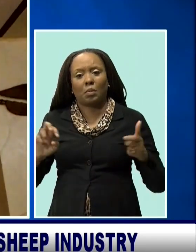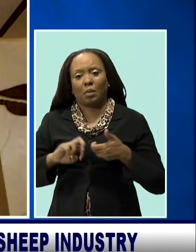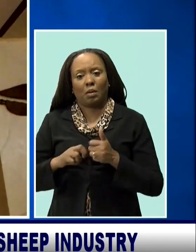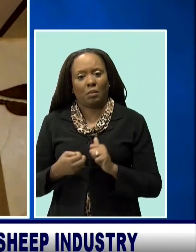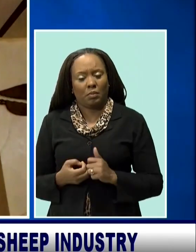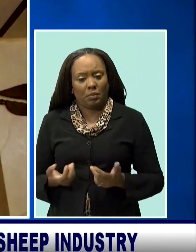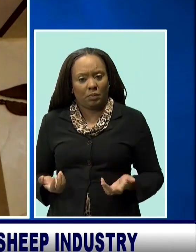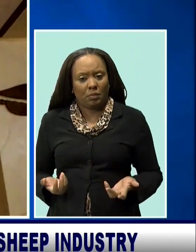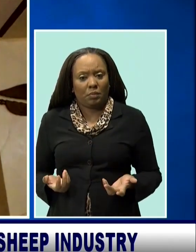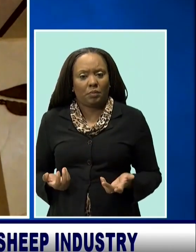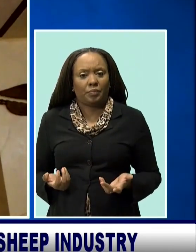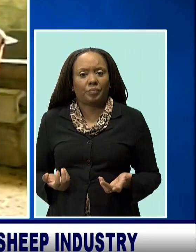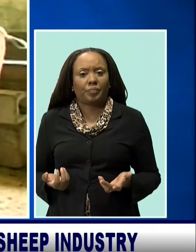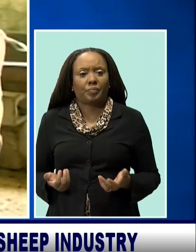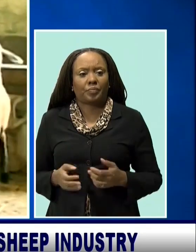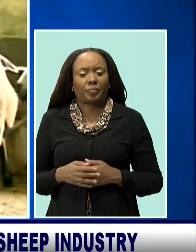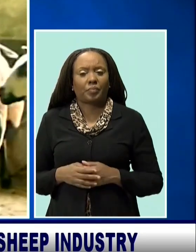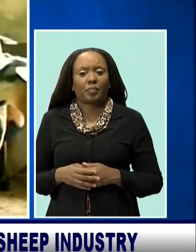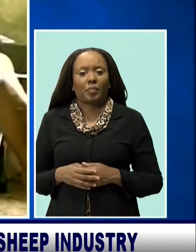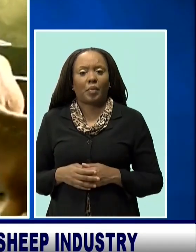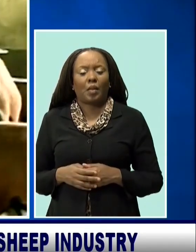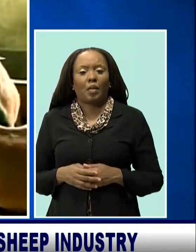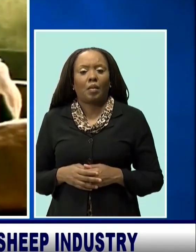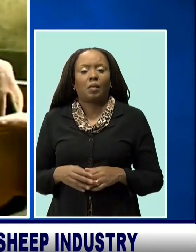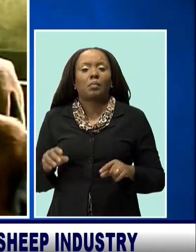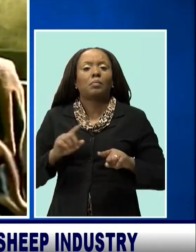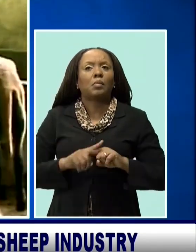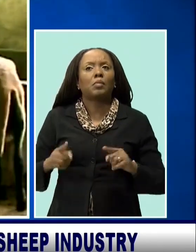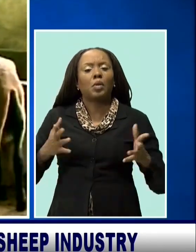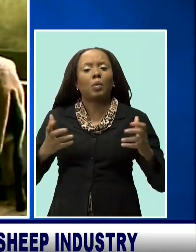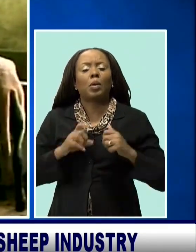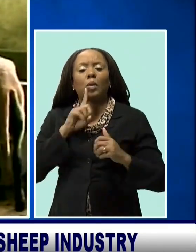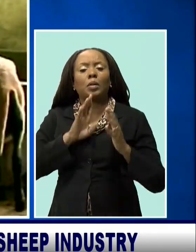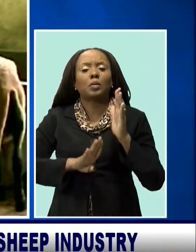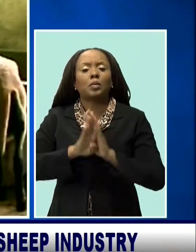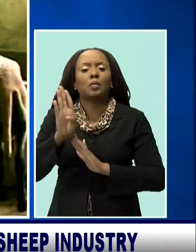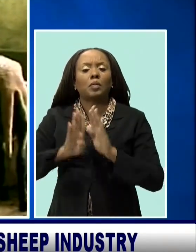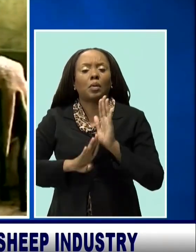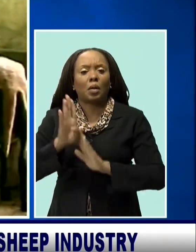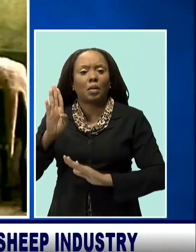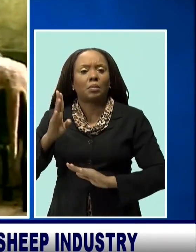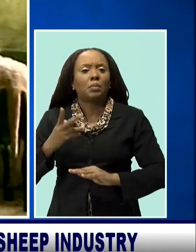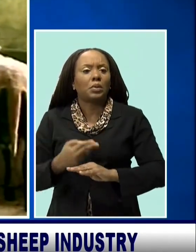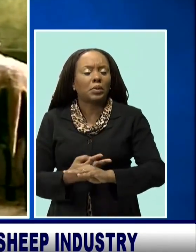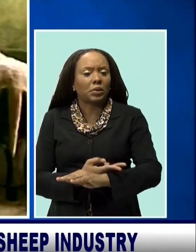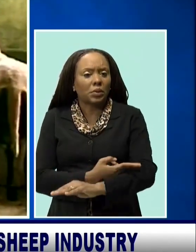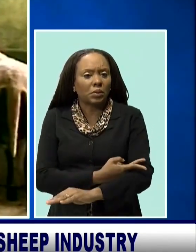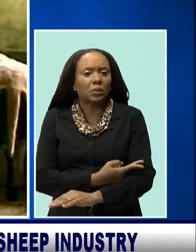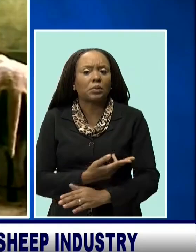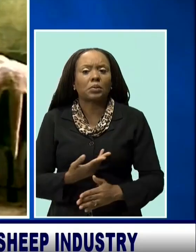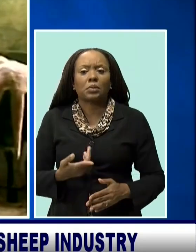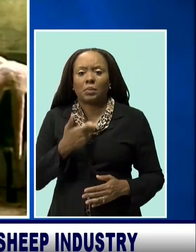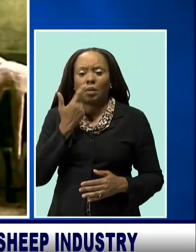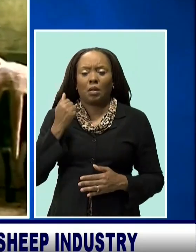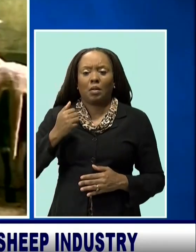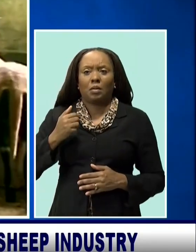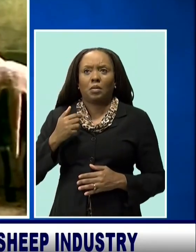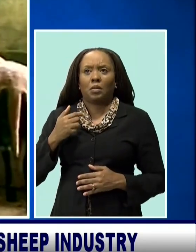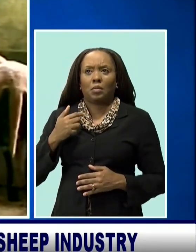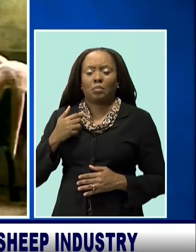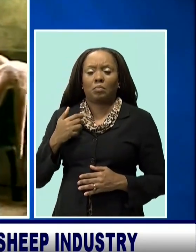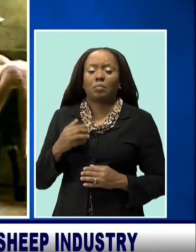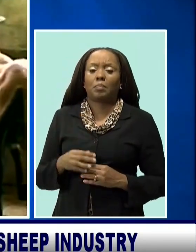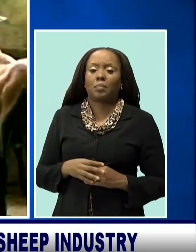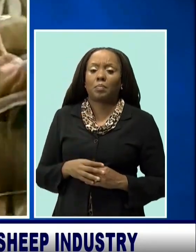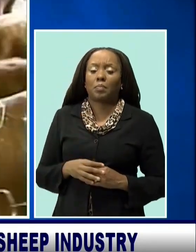But we are trying to develop the industry because currently Barbados imports a very large quantity